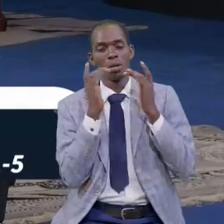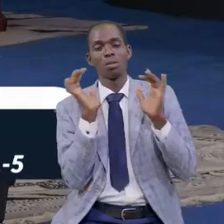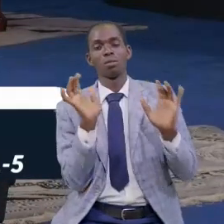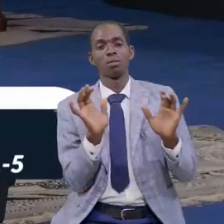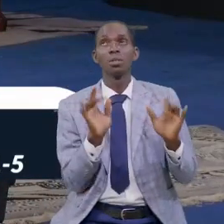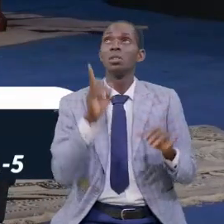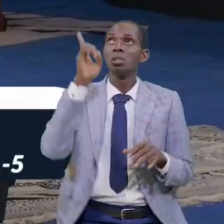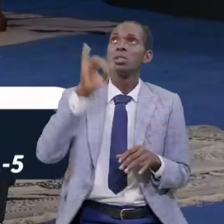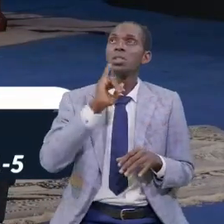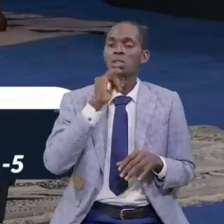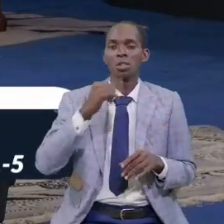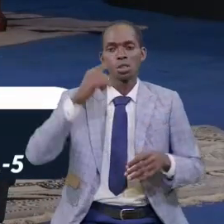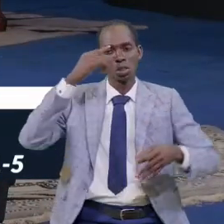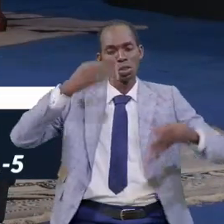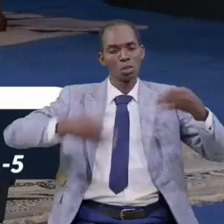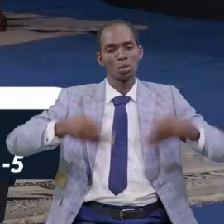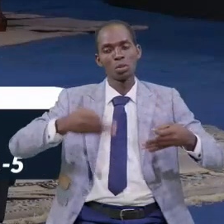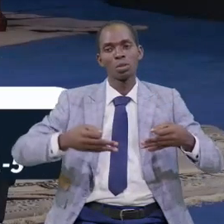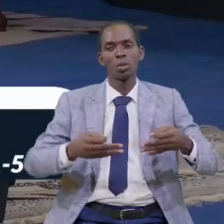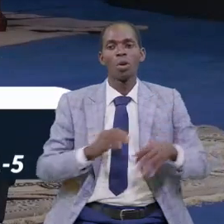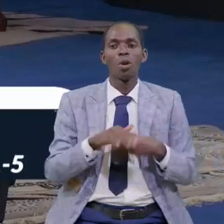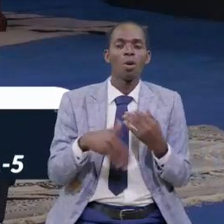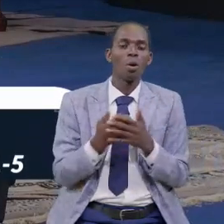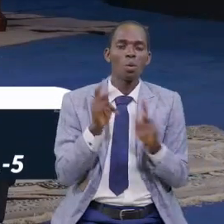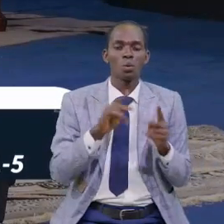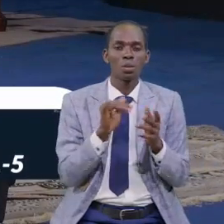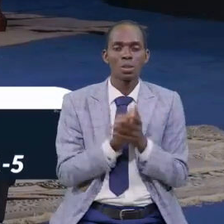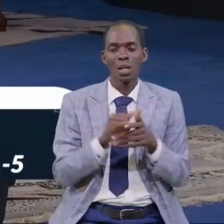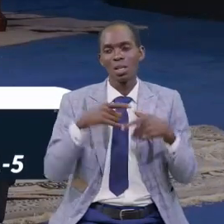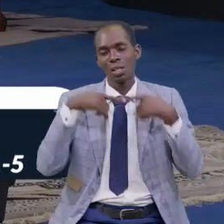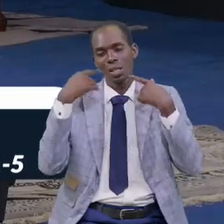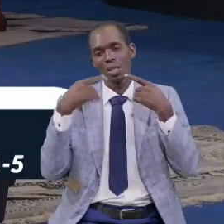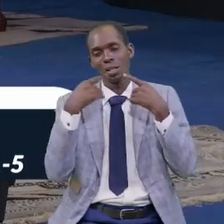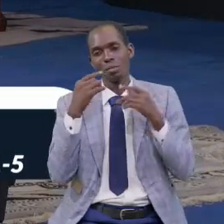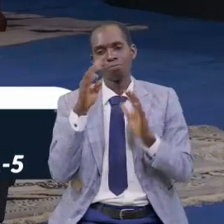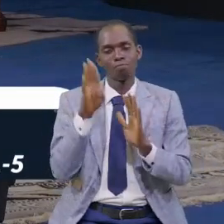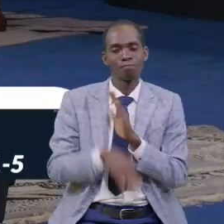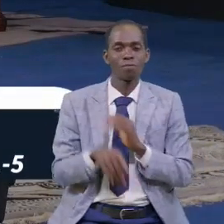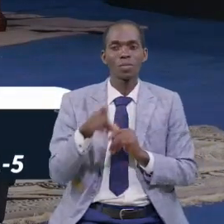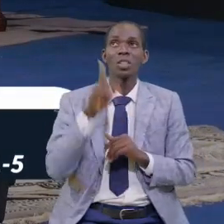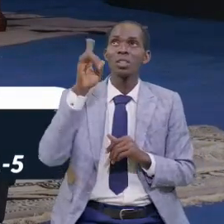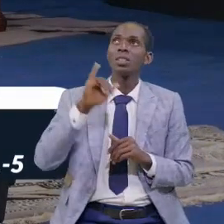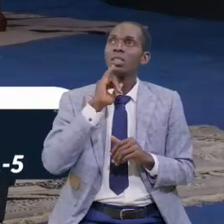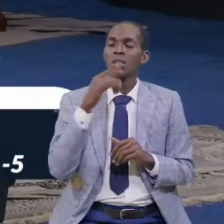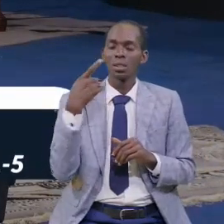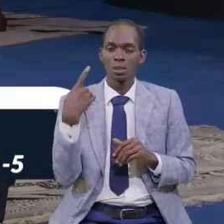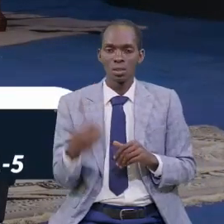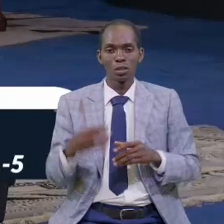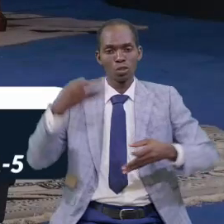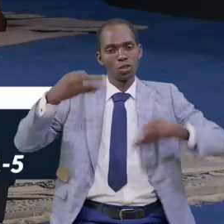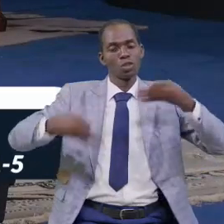That those who scorn, he is the judge of the scorners. That those